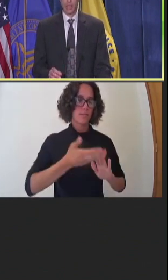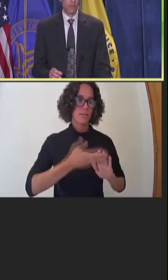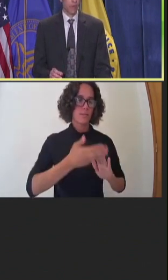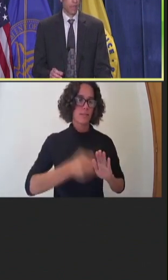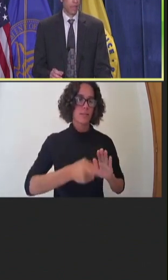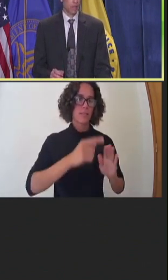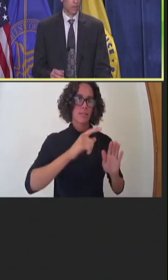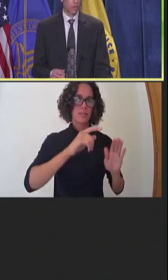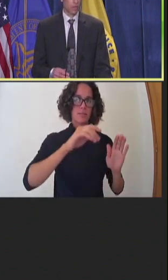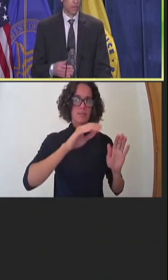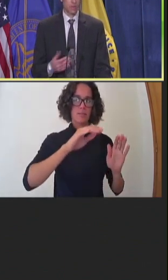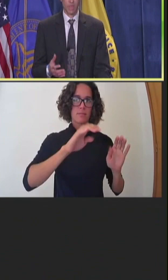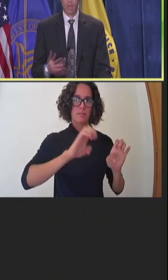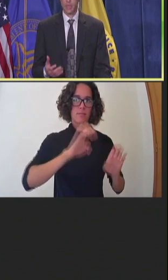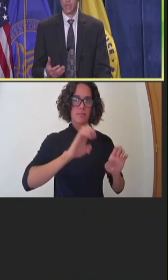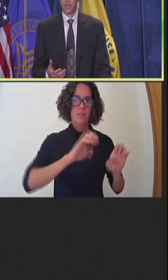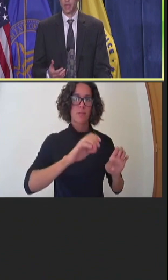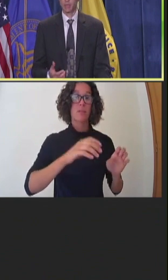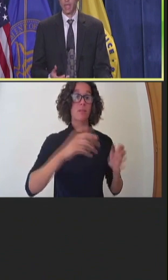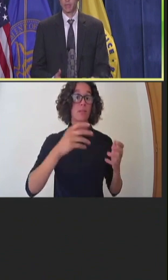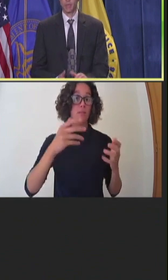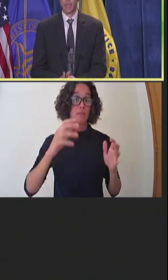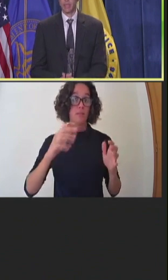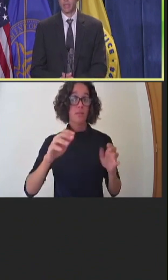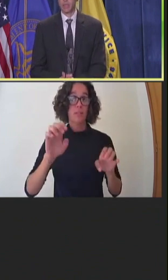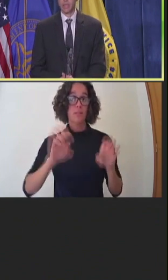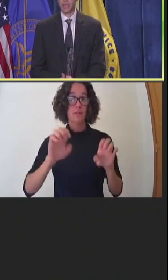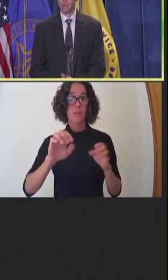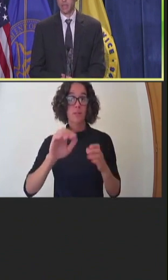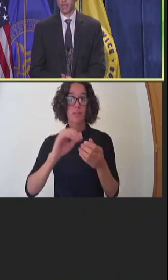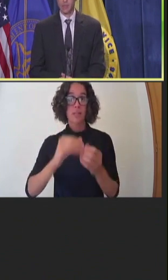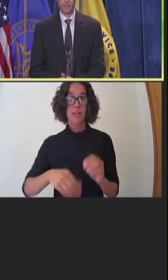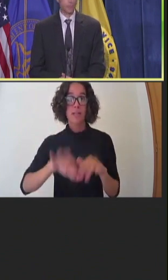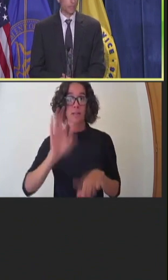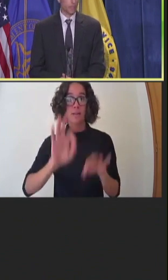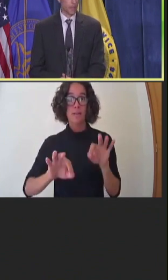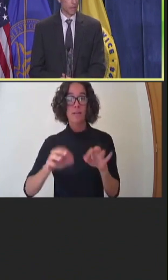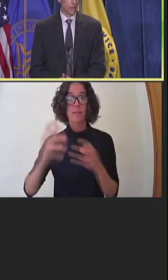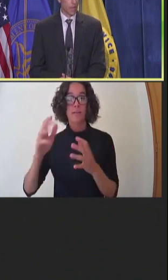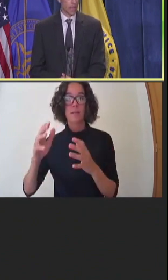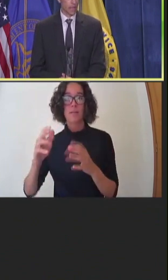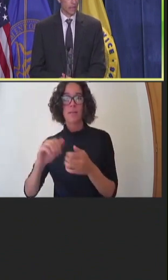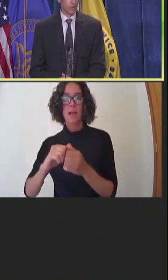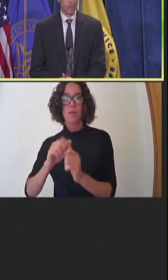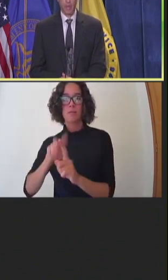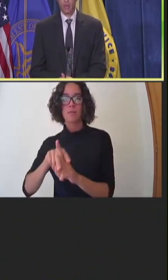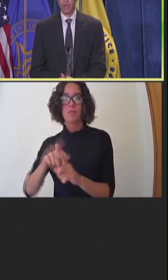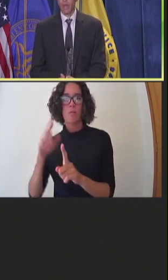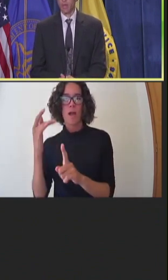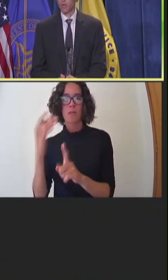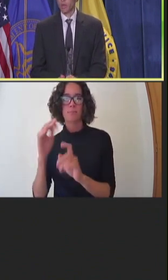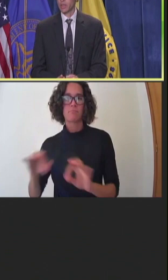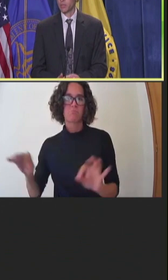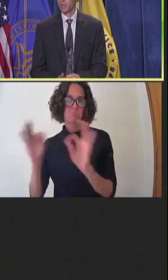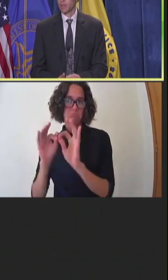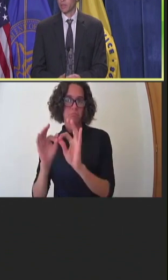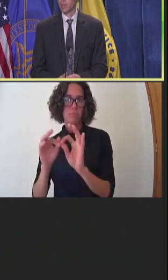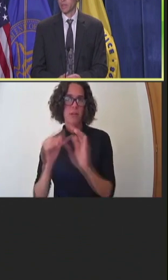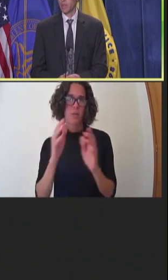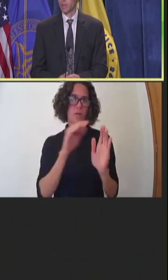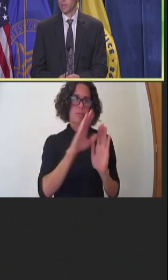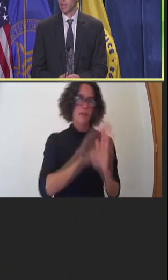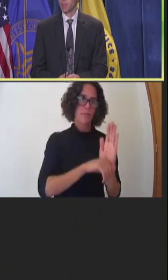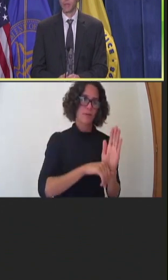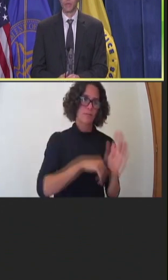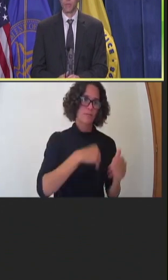data, and finally close with some commentary on possible mechanisms and significance. I'd like to go through the background rather quickly so we have time to think